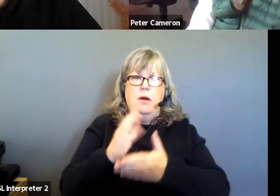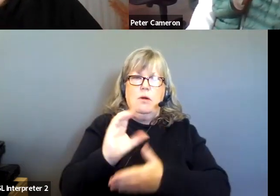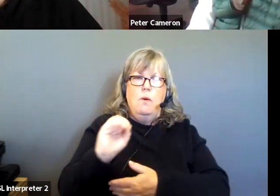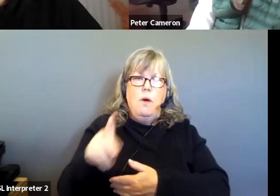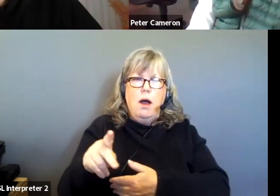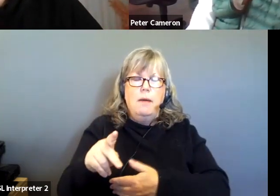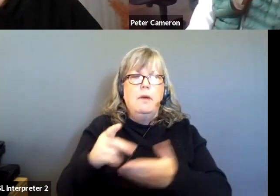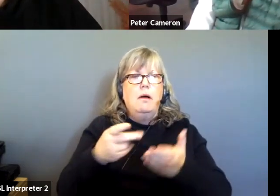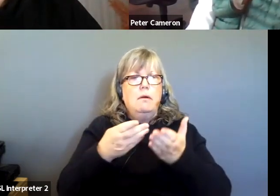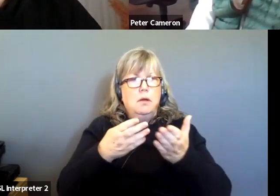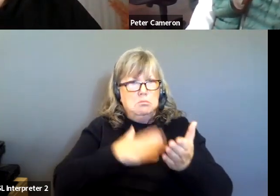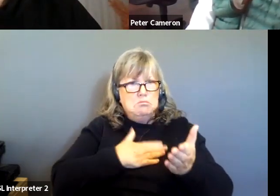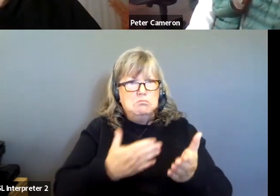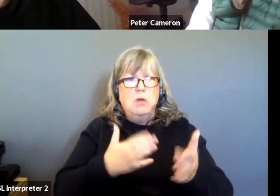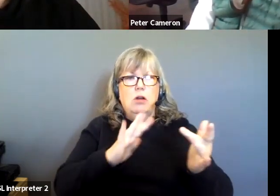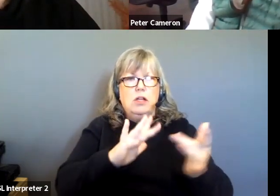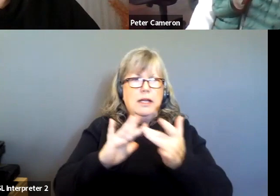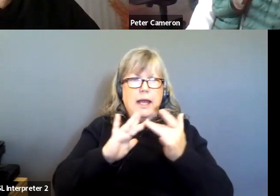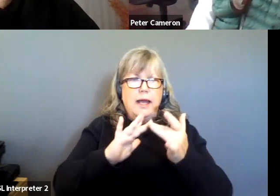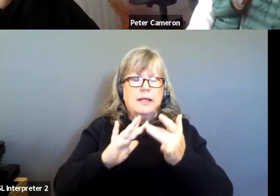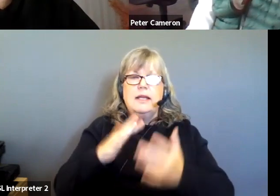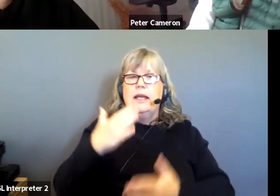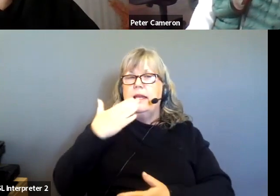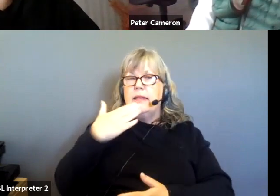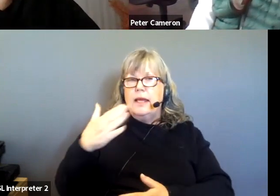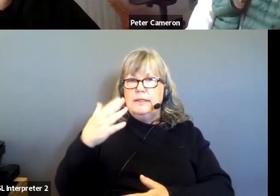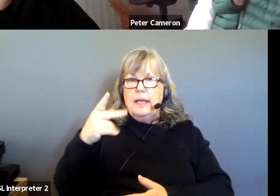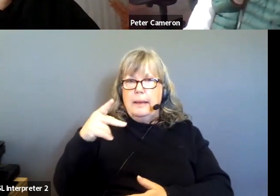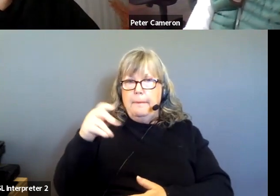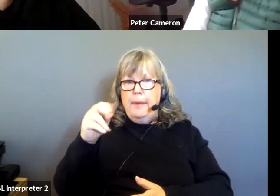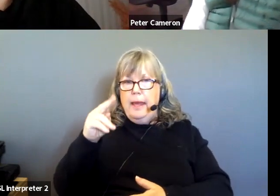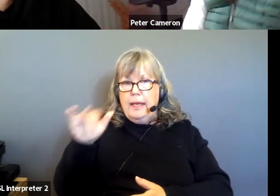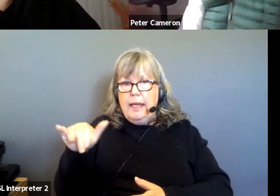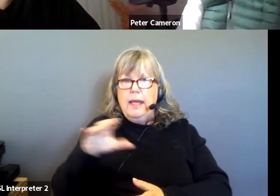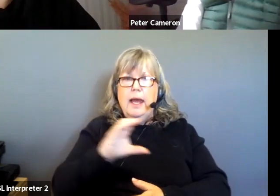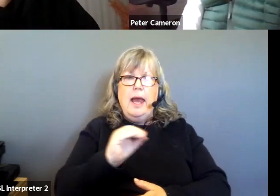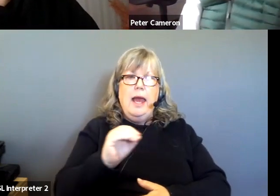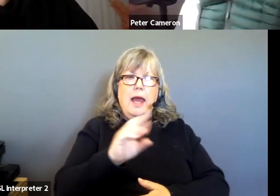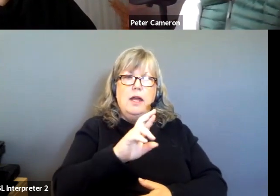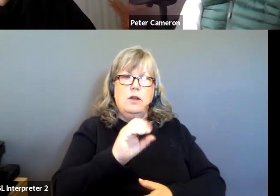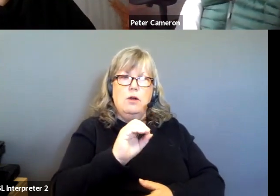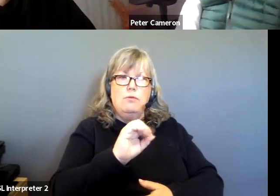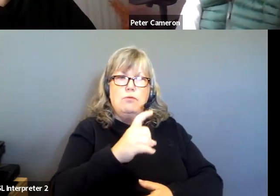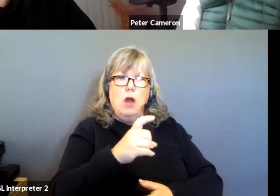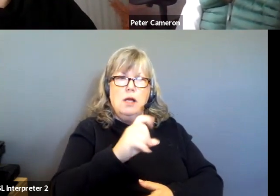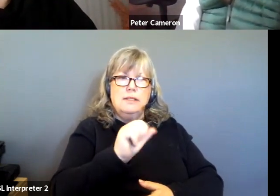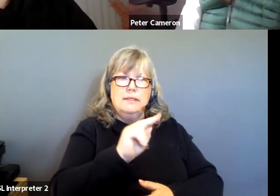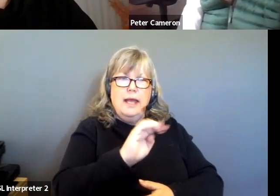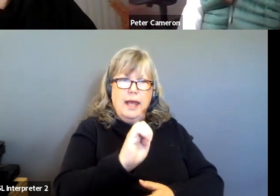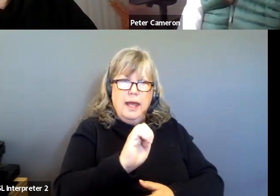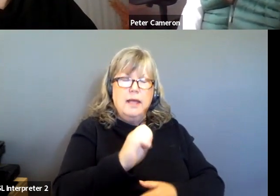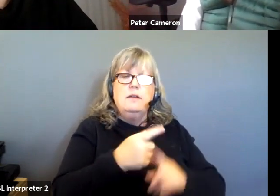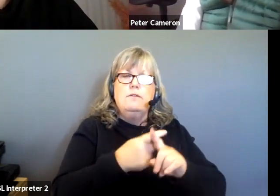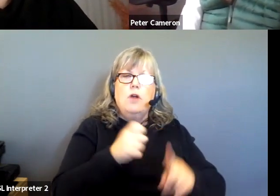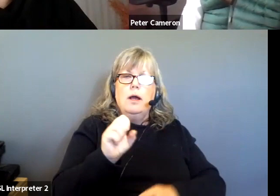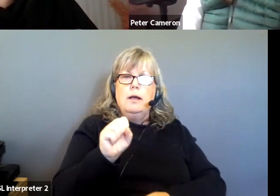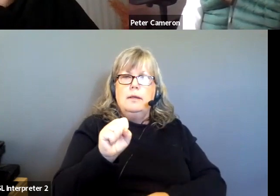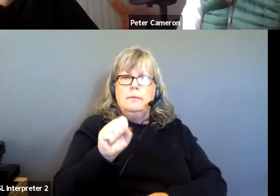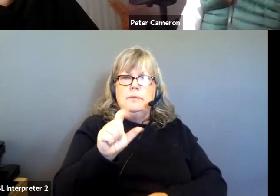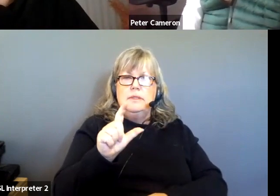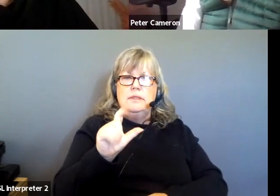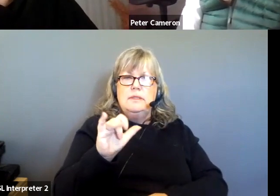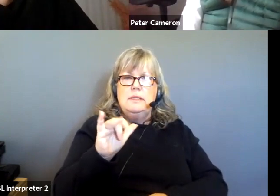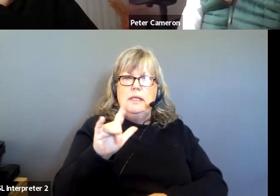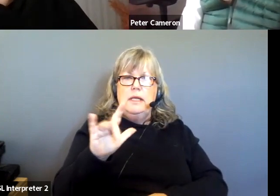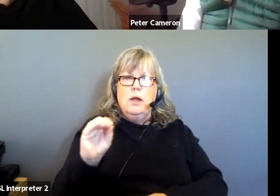people. Thank you, Penny and Roxanne from Sign Language Interpreting Associates Ottawa, for providing interpretation today.